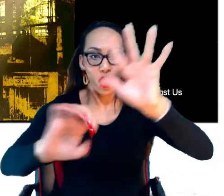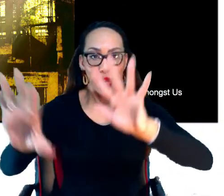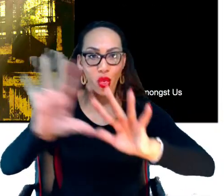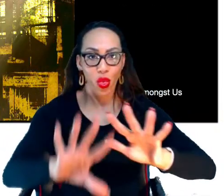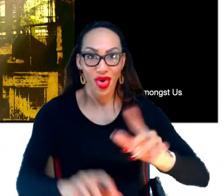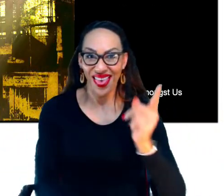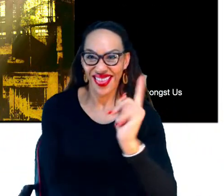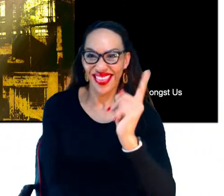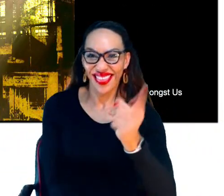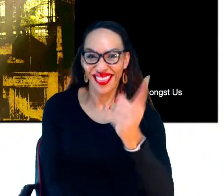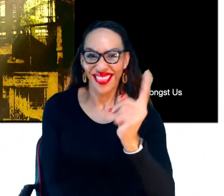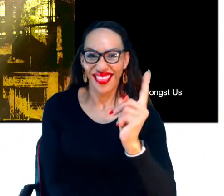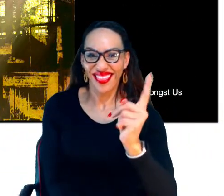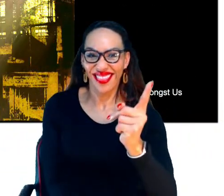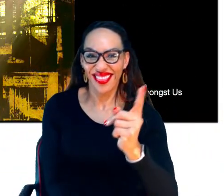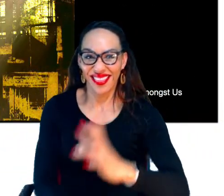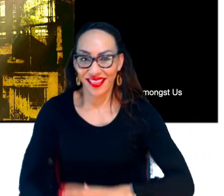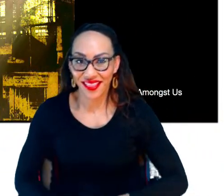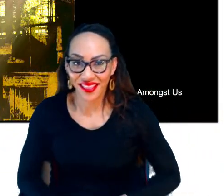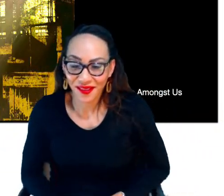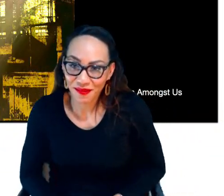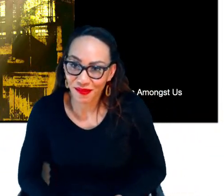Okay.